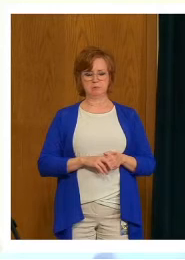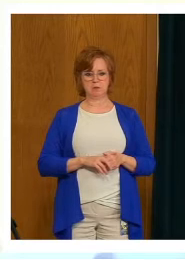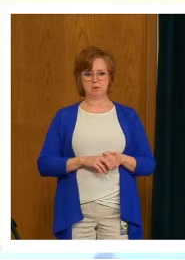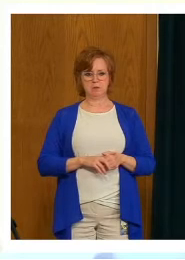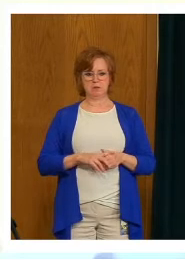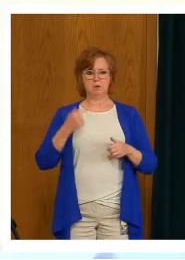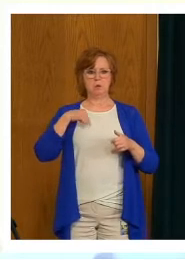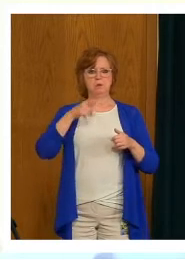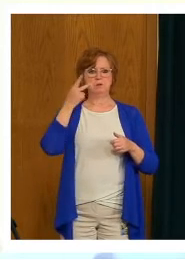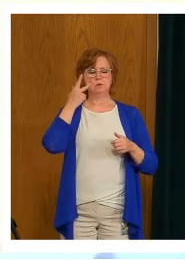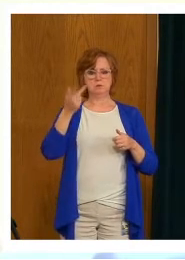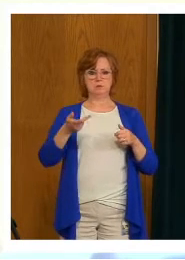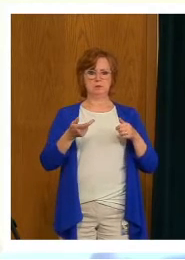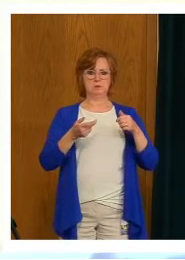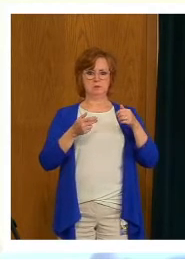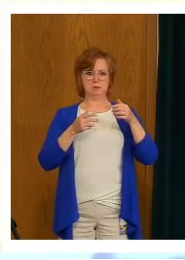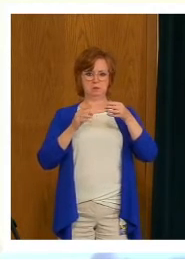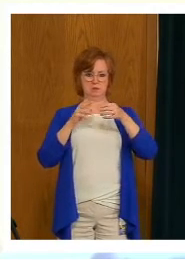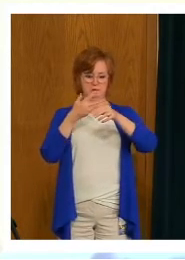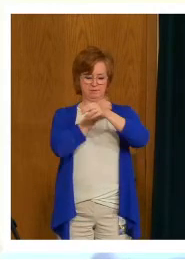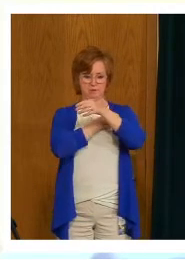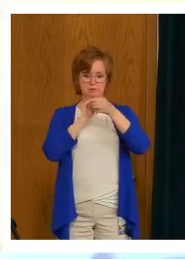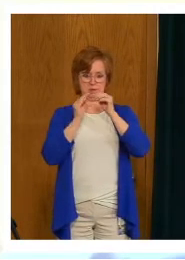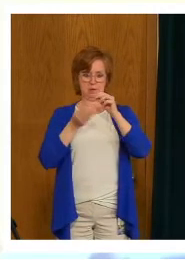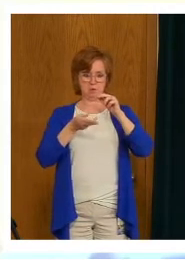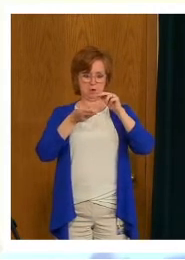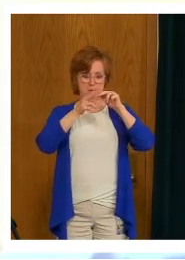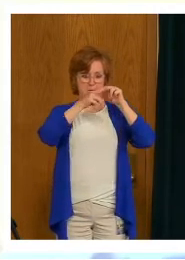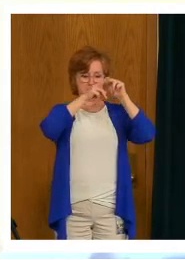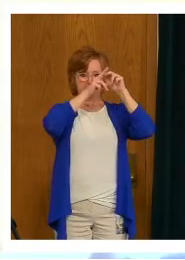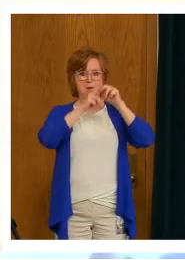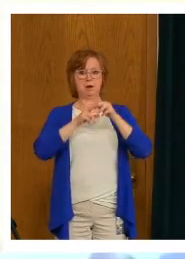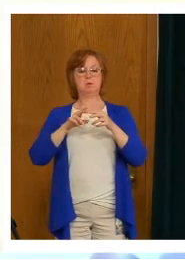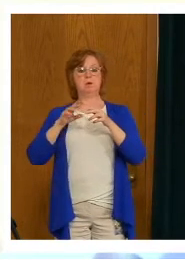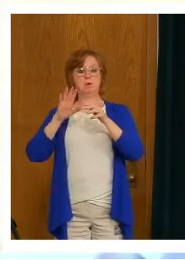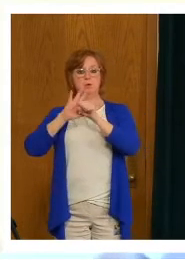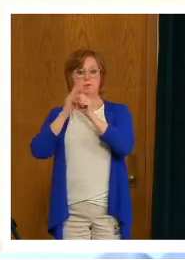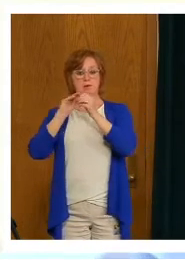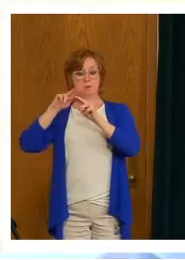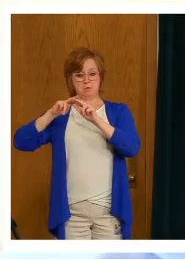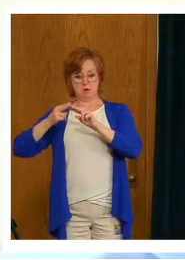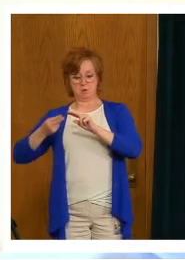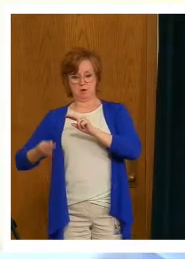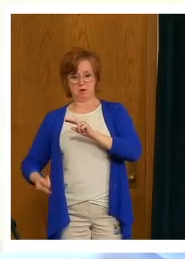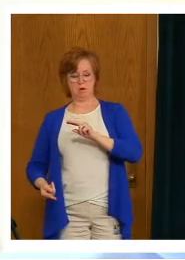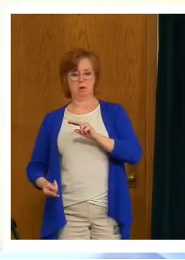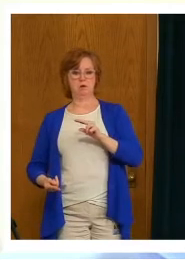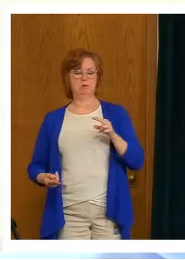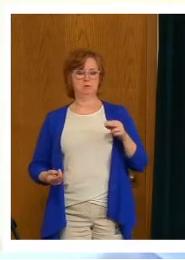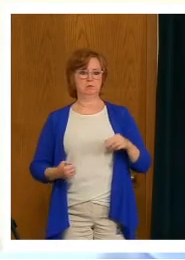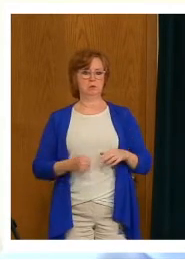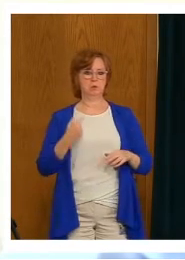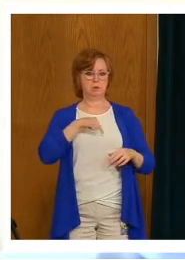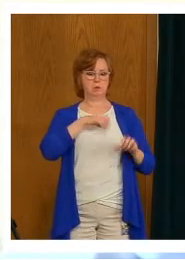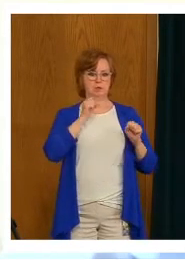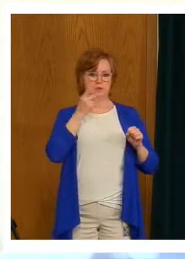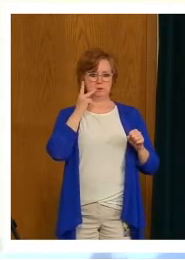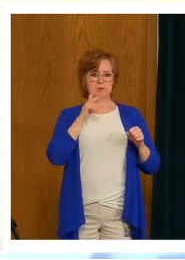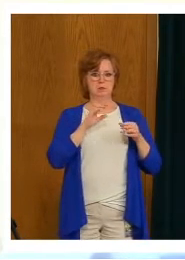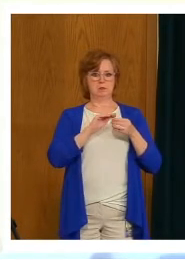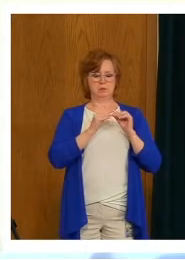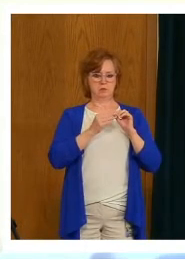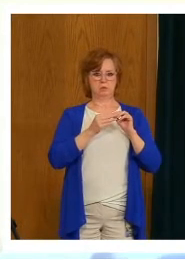dose and then second dose comes up and the numbers come down, ultimately we would want to start rolling back some of